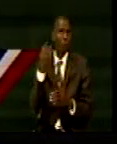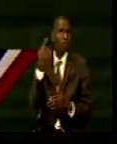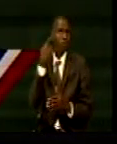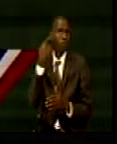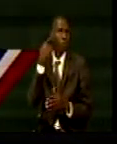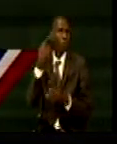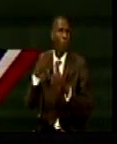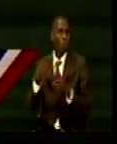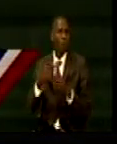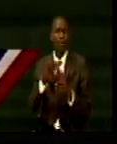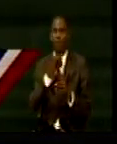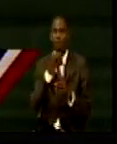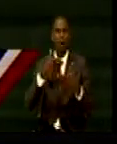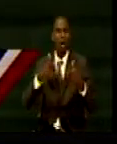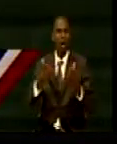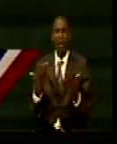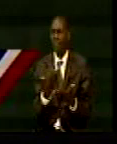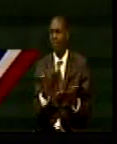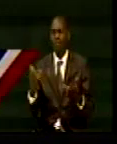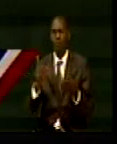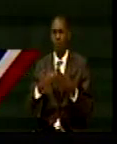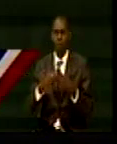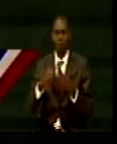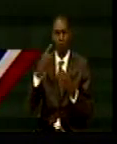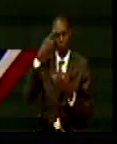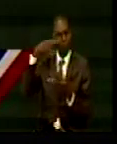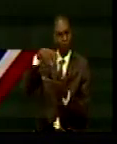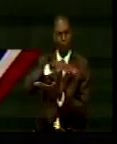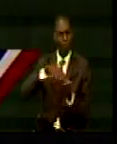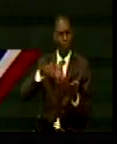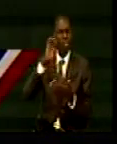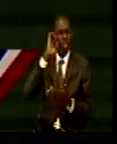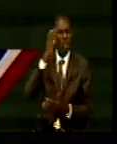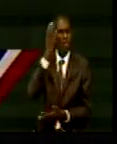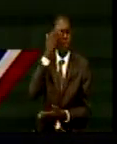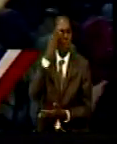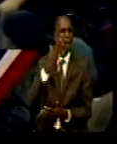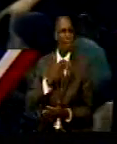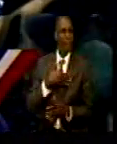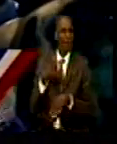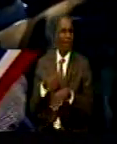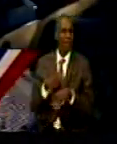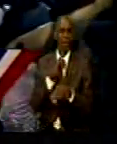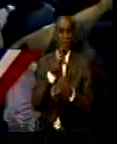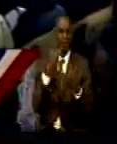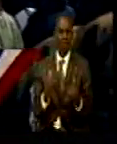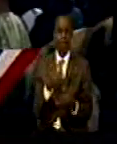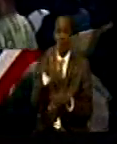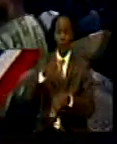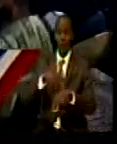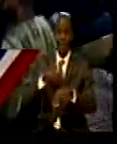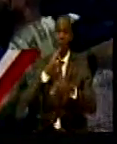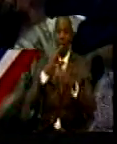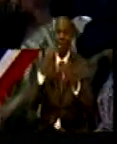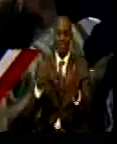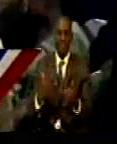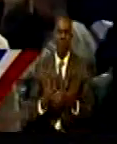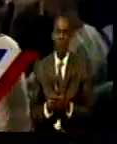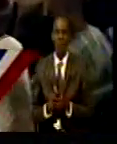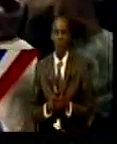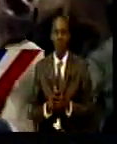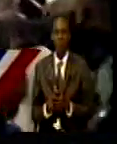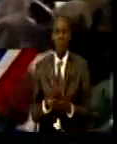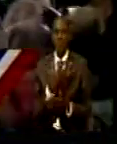him, because he knew, my moment has come. Your moment has come. And it says, the same heard